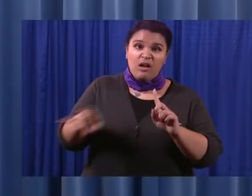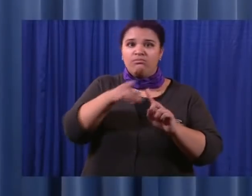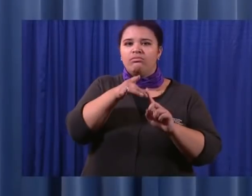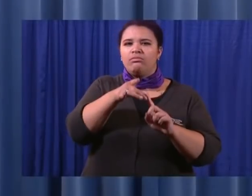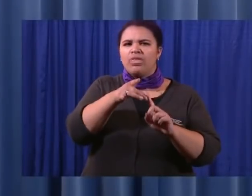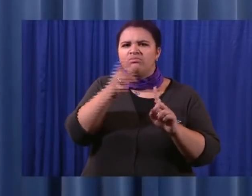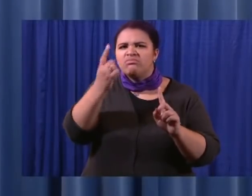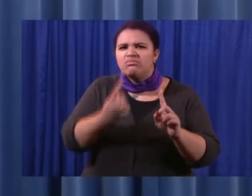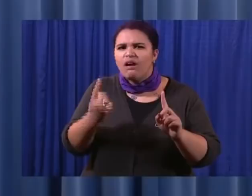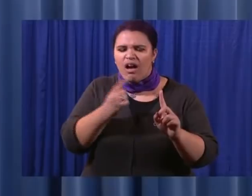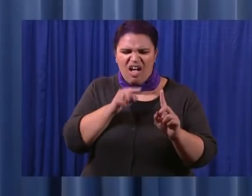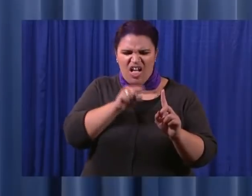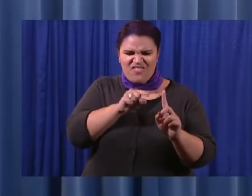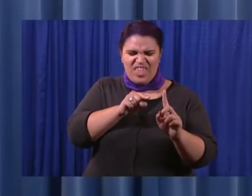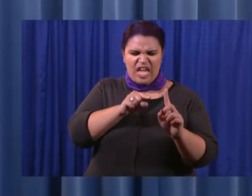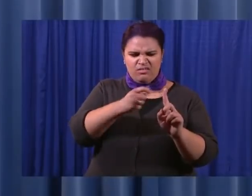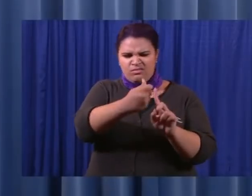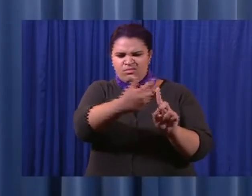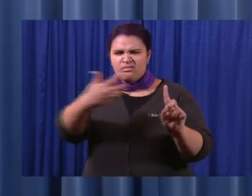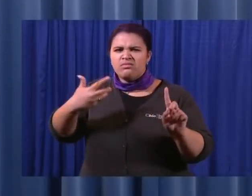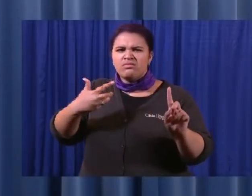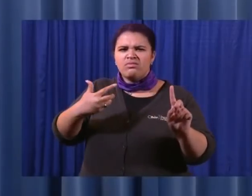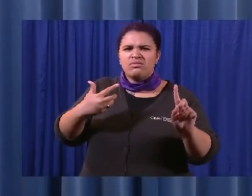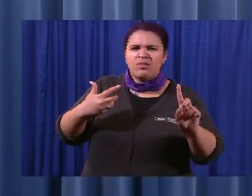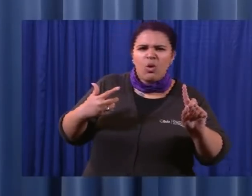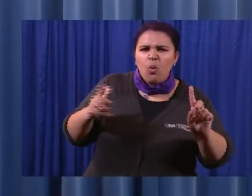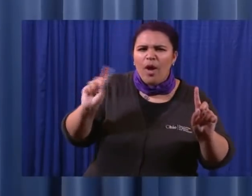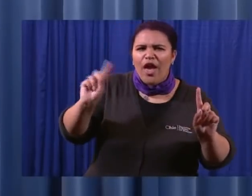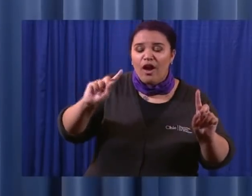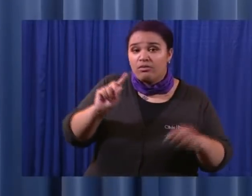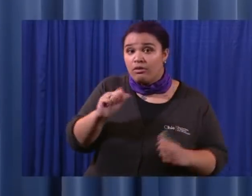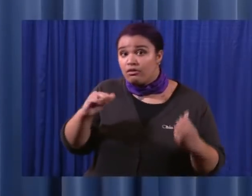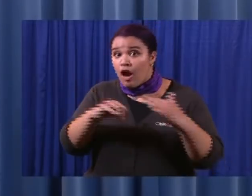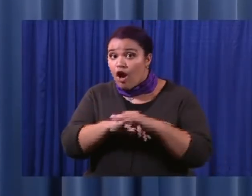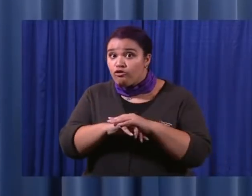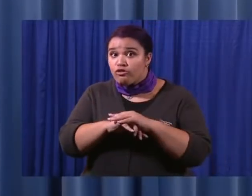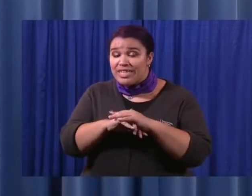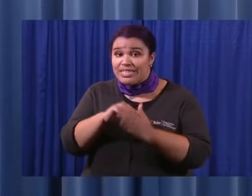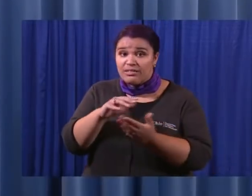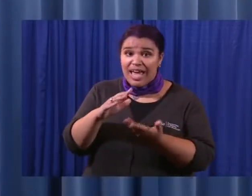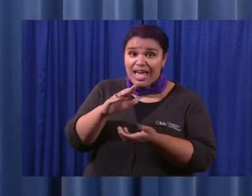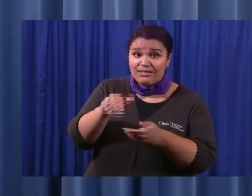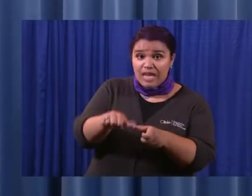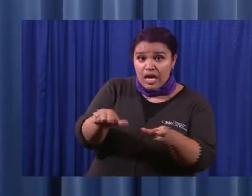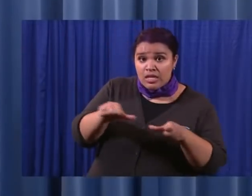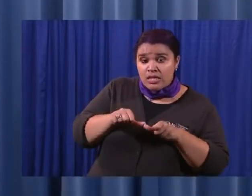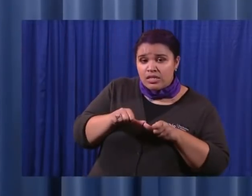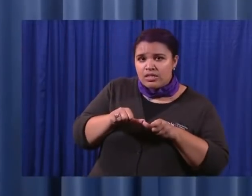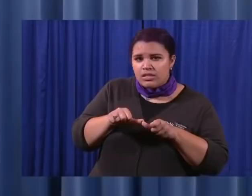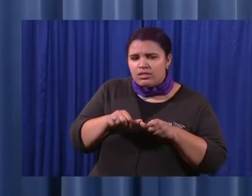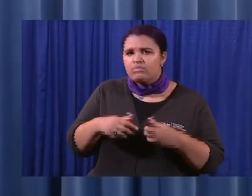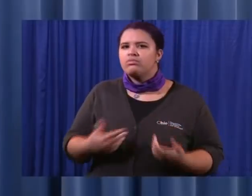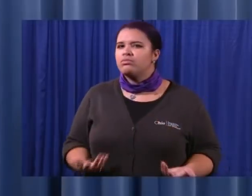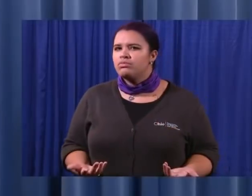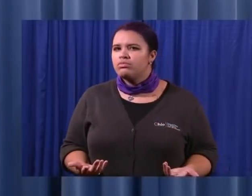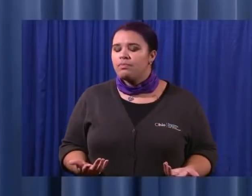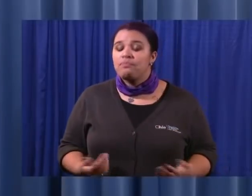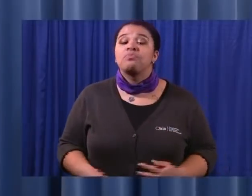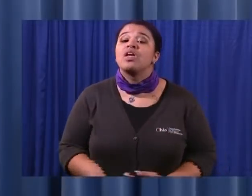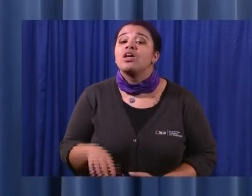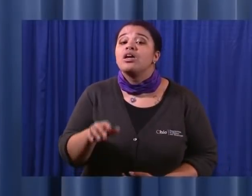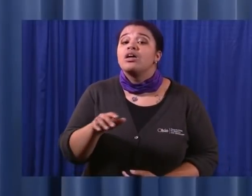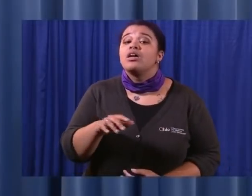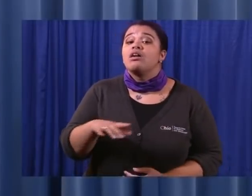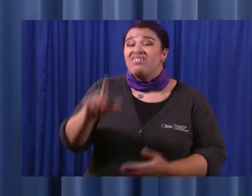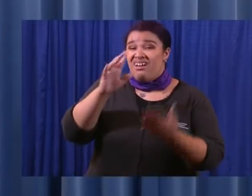are from congregate settings? And then my second part is, the best available data, Ohio has about 630